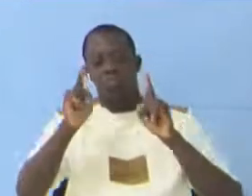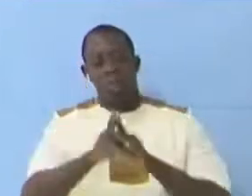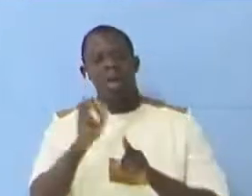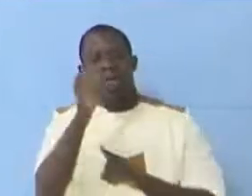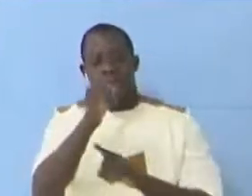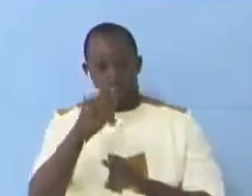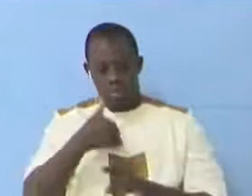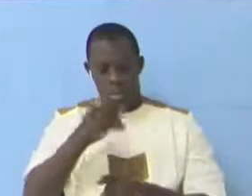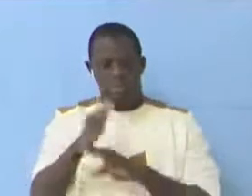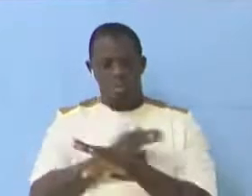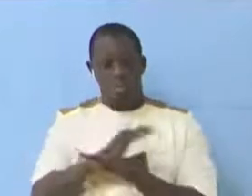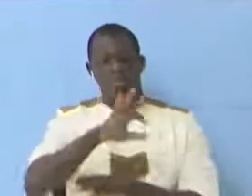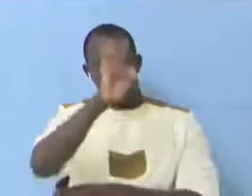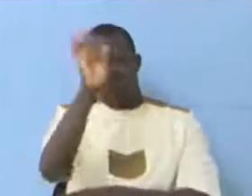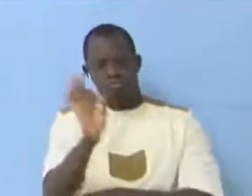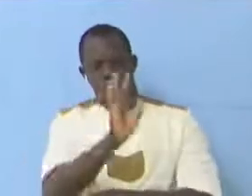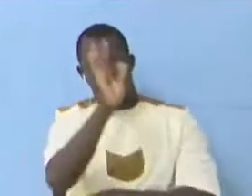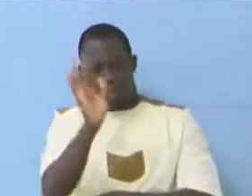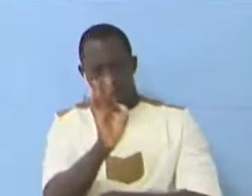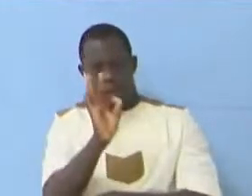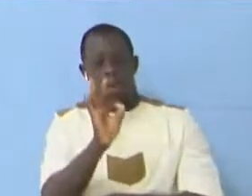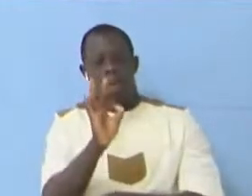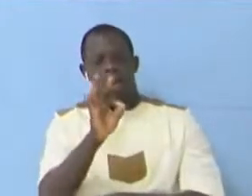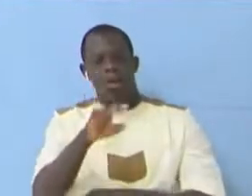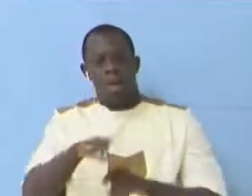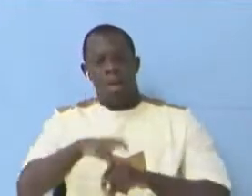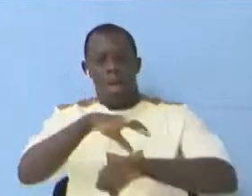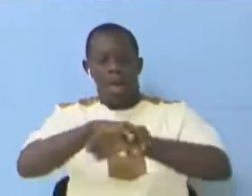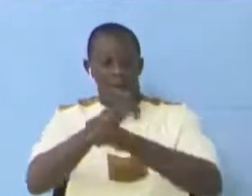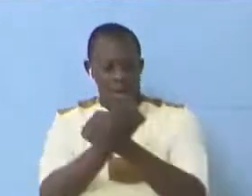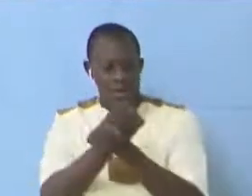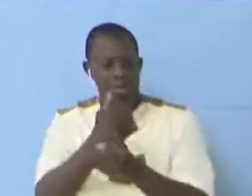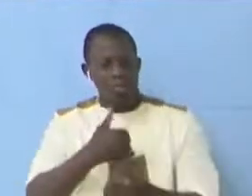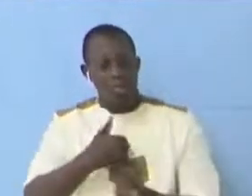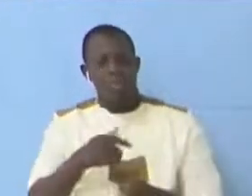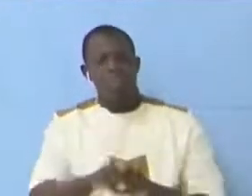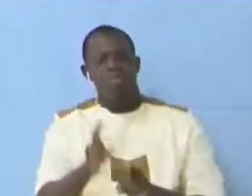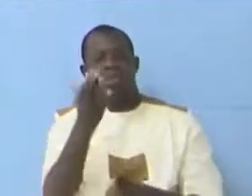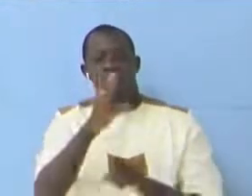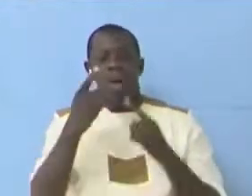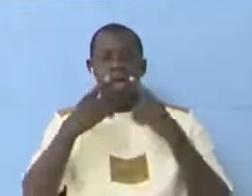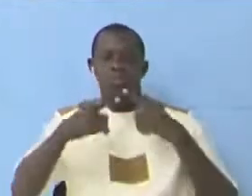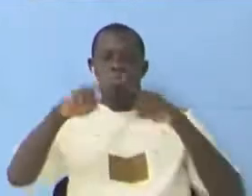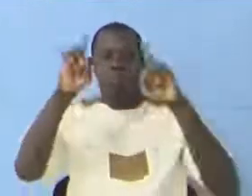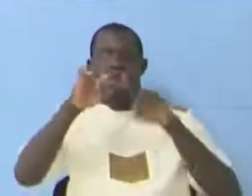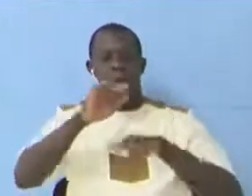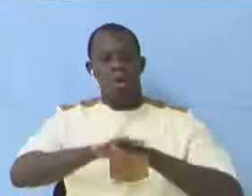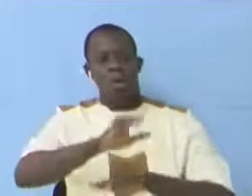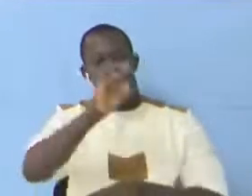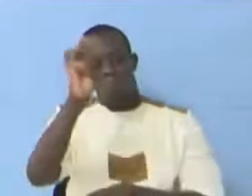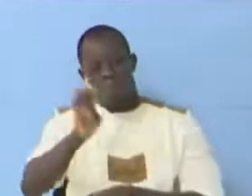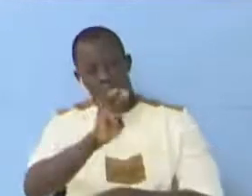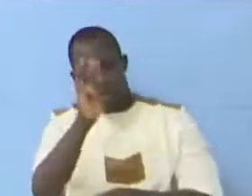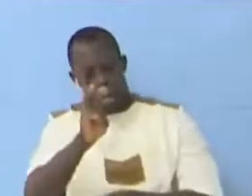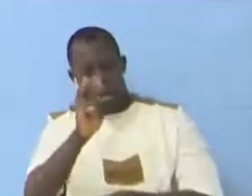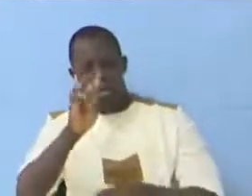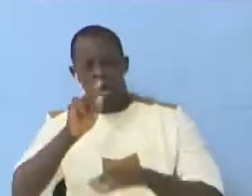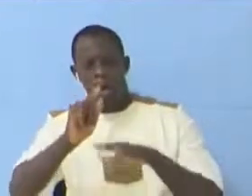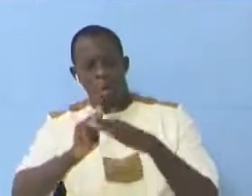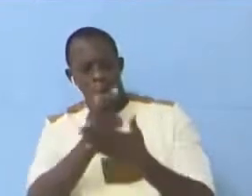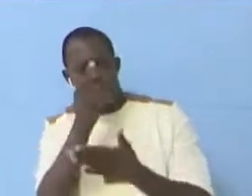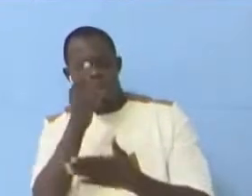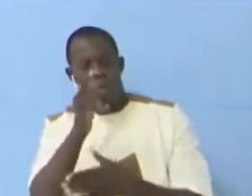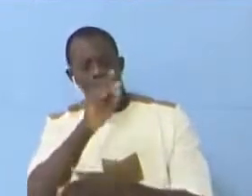on Tuesday, so he must have been the announcement must have been either on Monday or Tuesday. ndax man